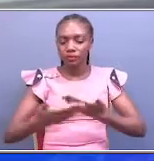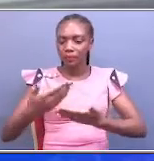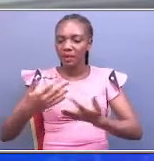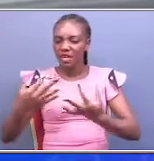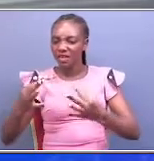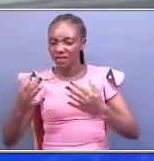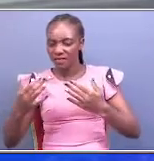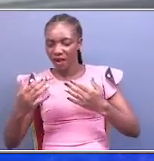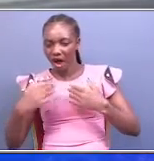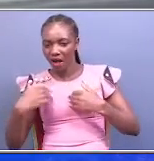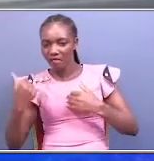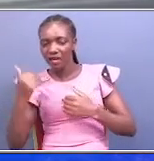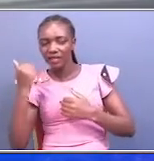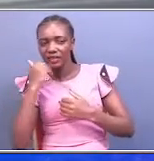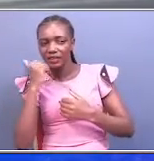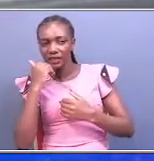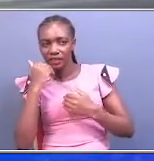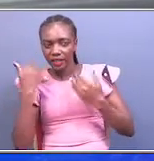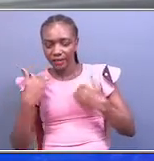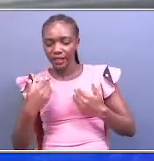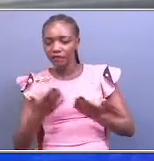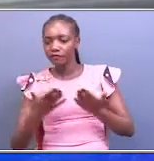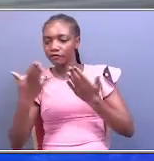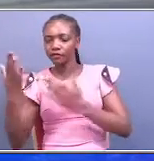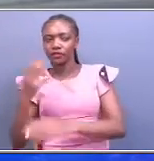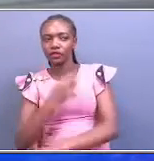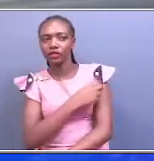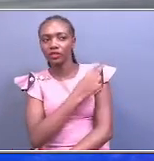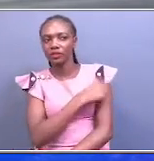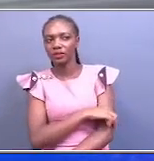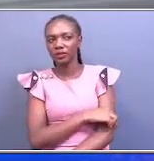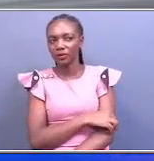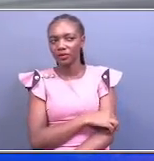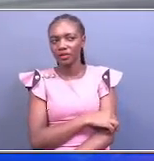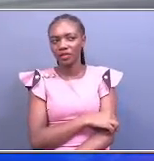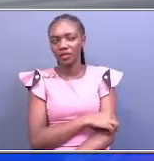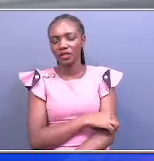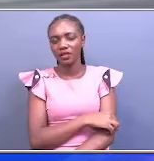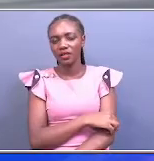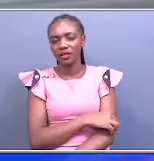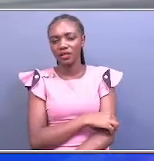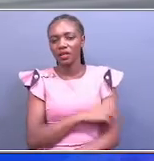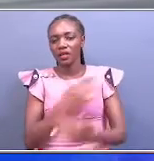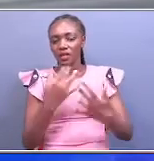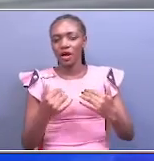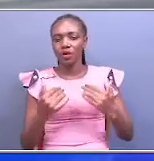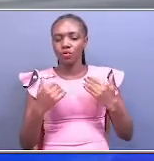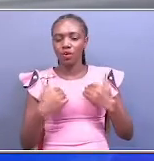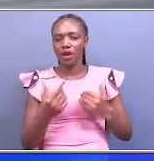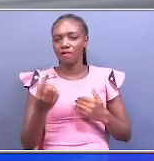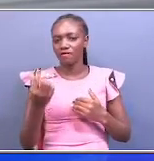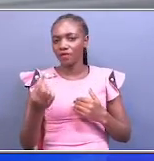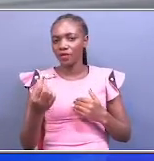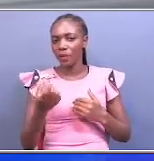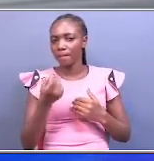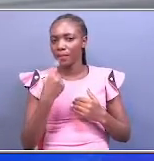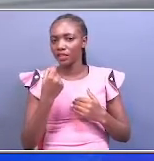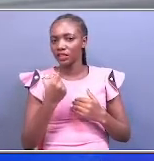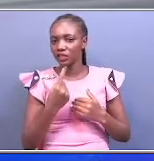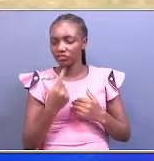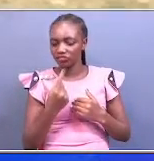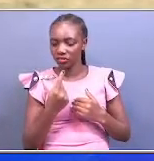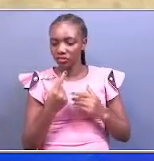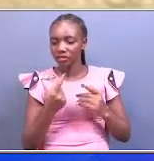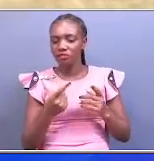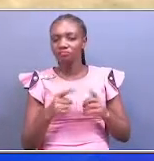any sickness, I usually take them to the hospital. What we are facing, we have few medications, few